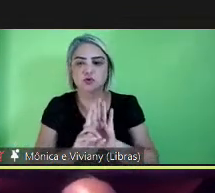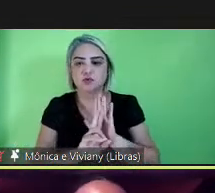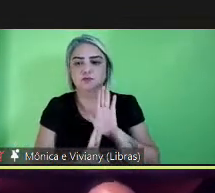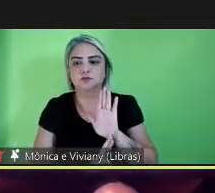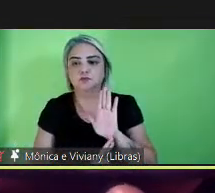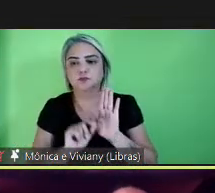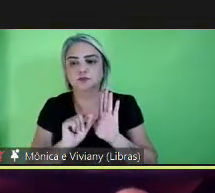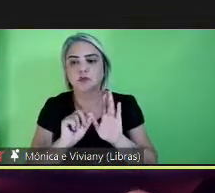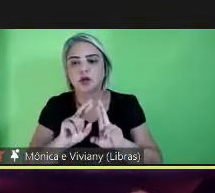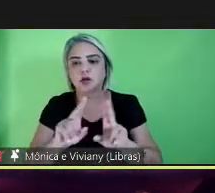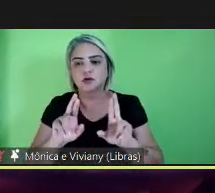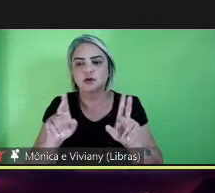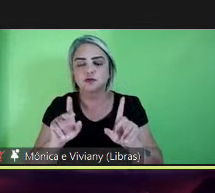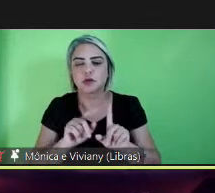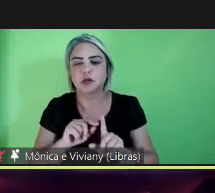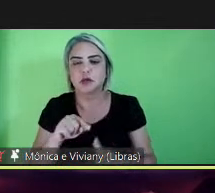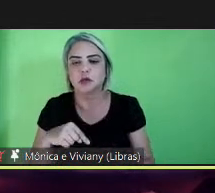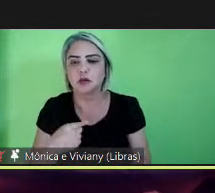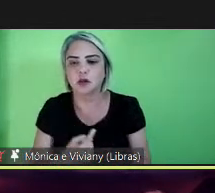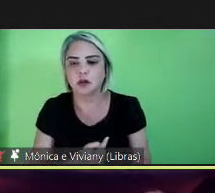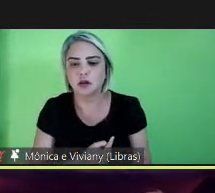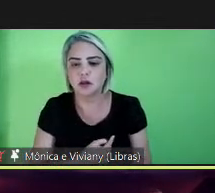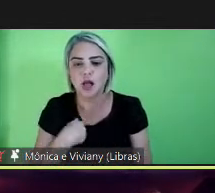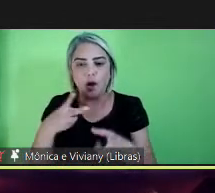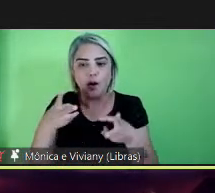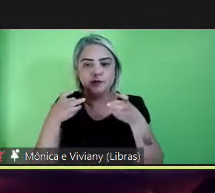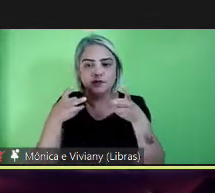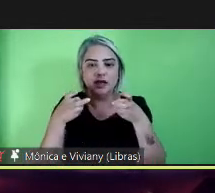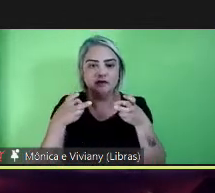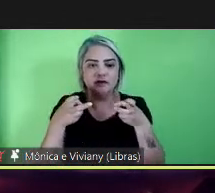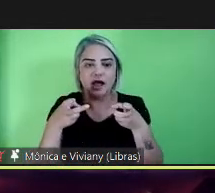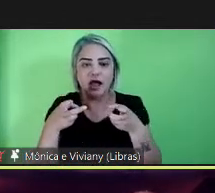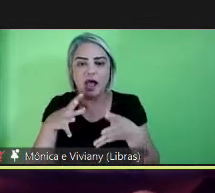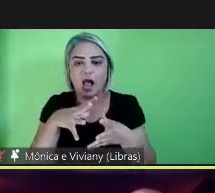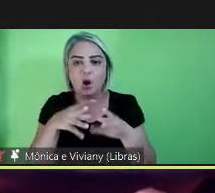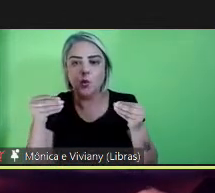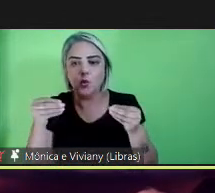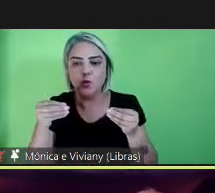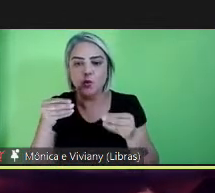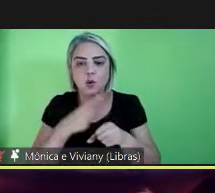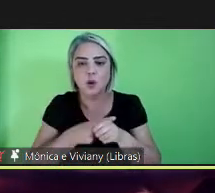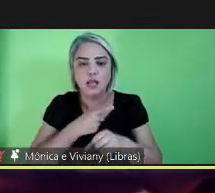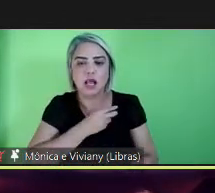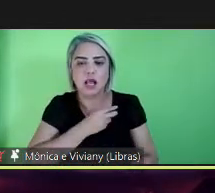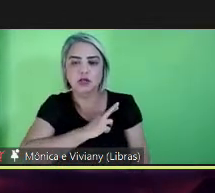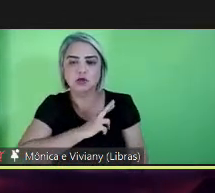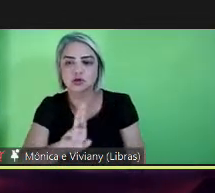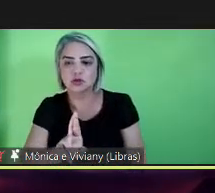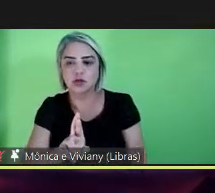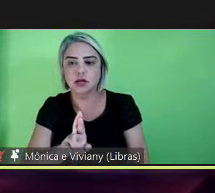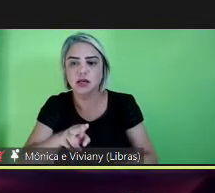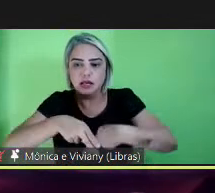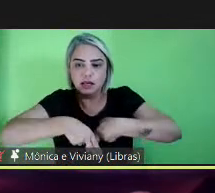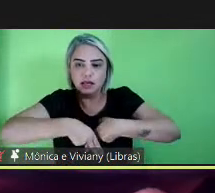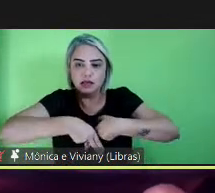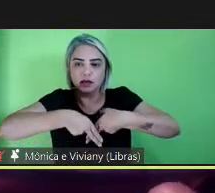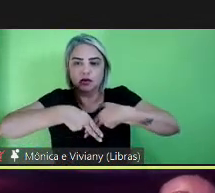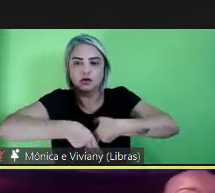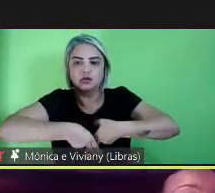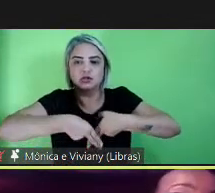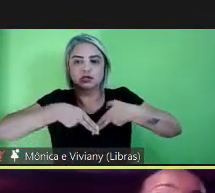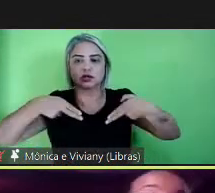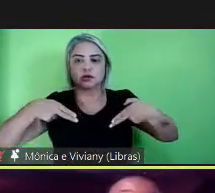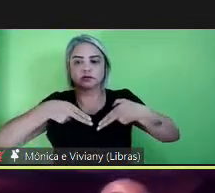to culture, religion, ethnicity. resources. We have a situation in the